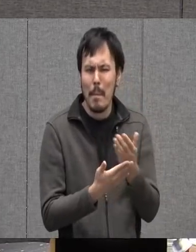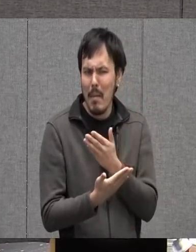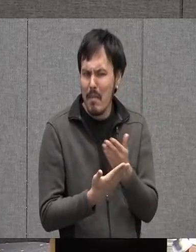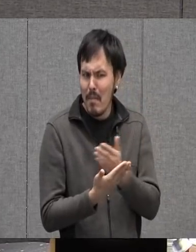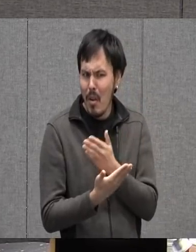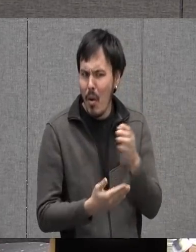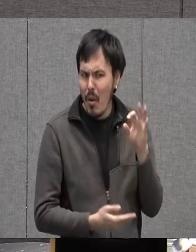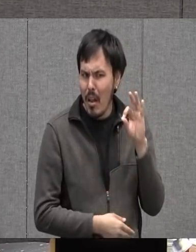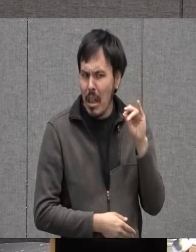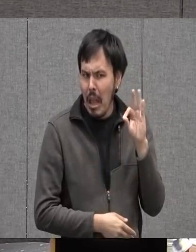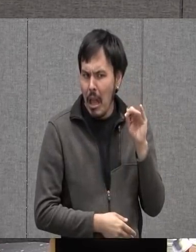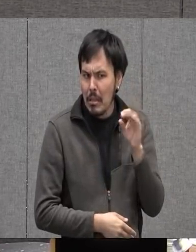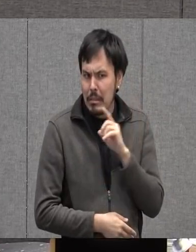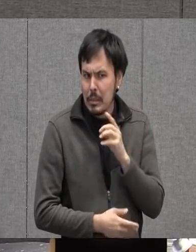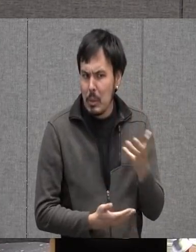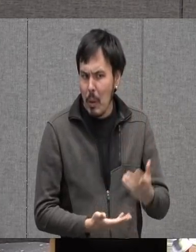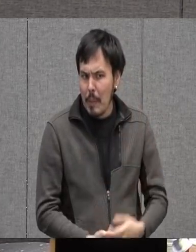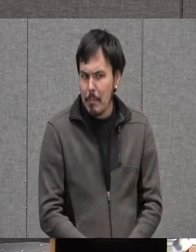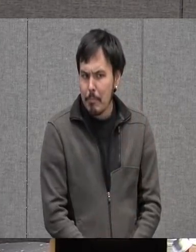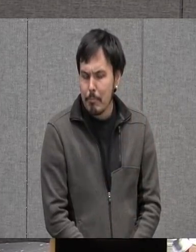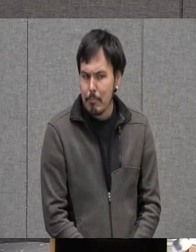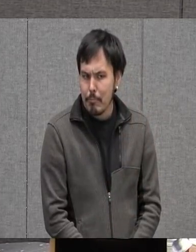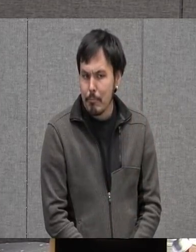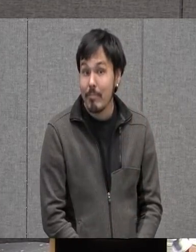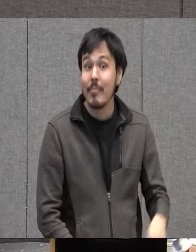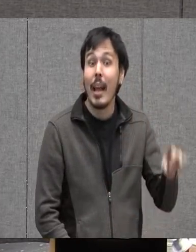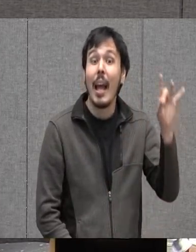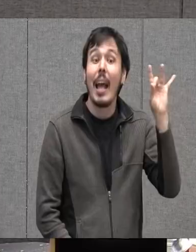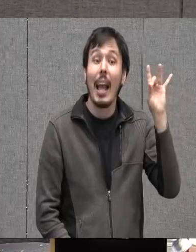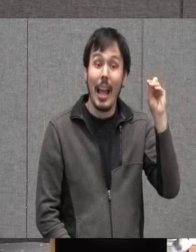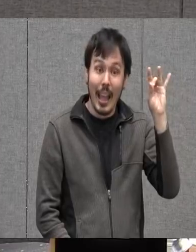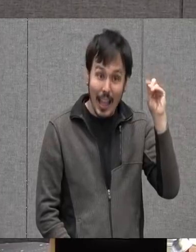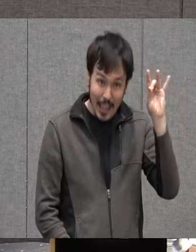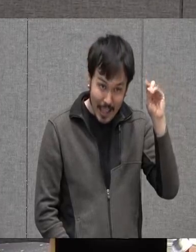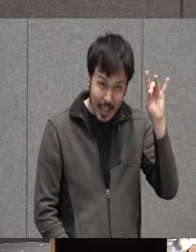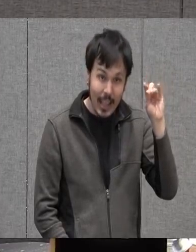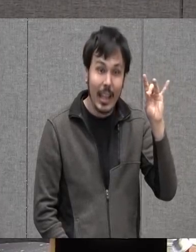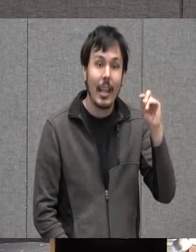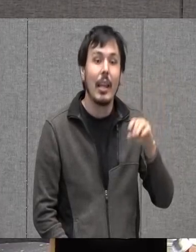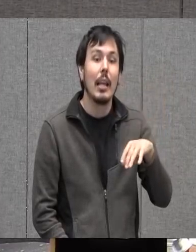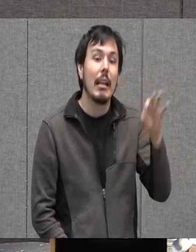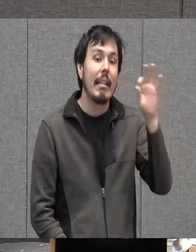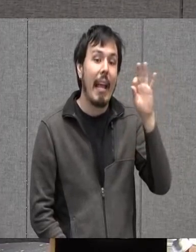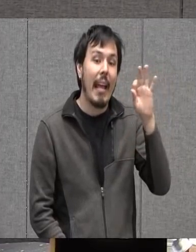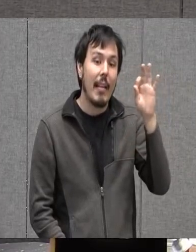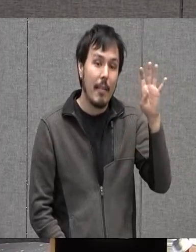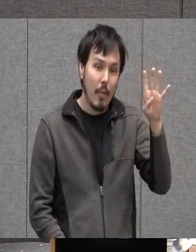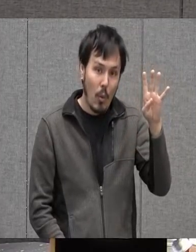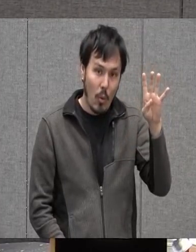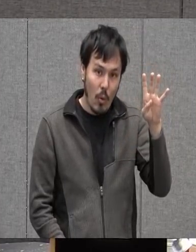before the 90s? The 80s. So 94,